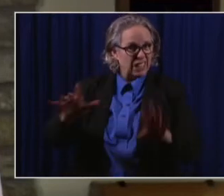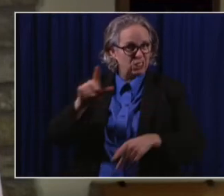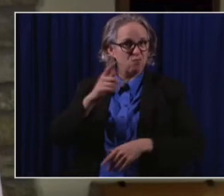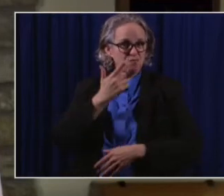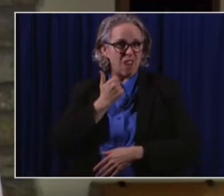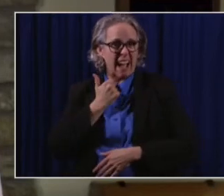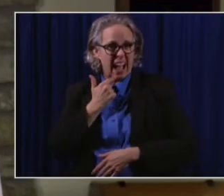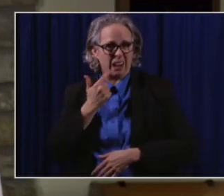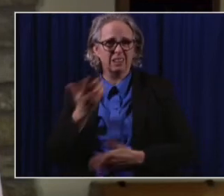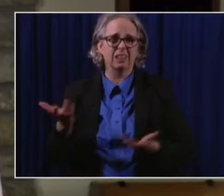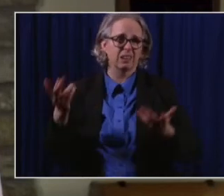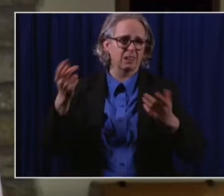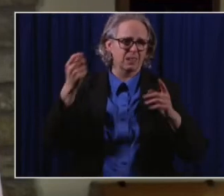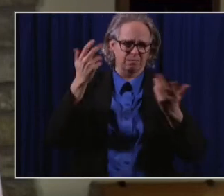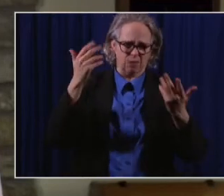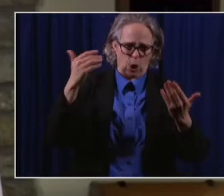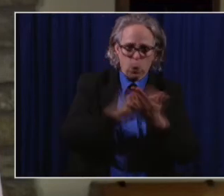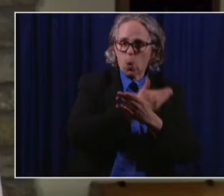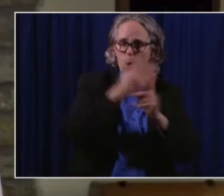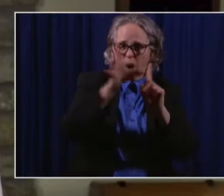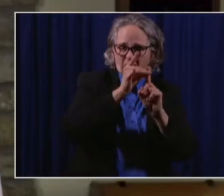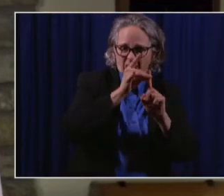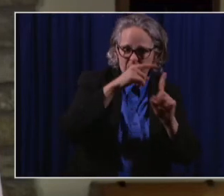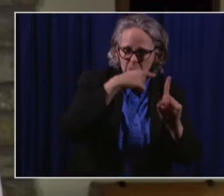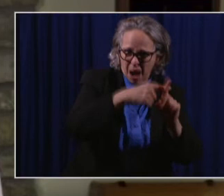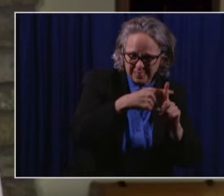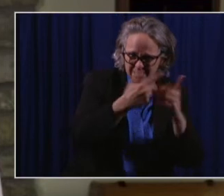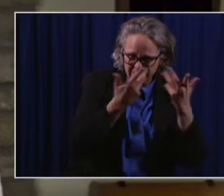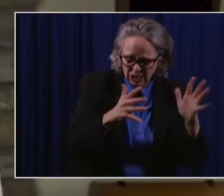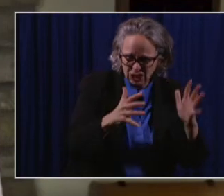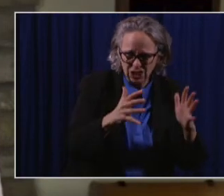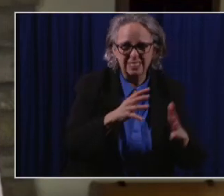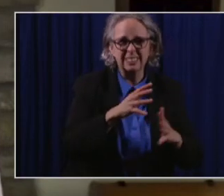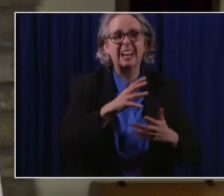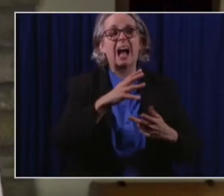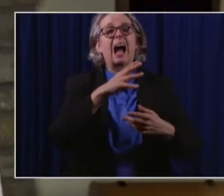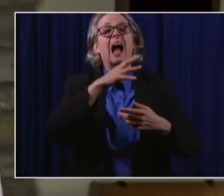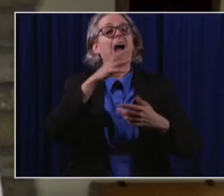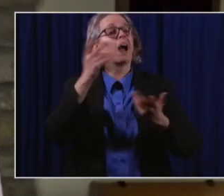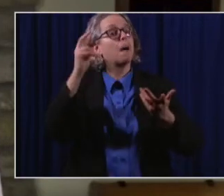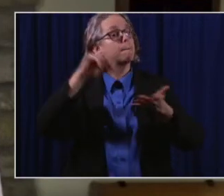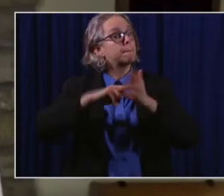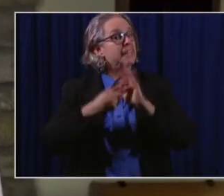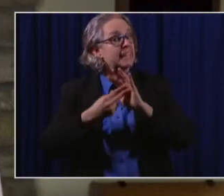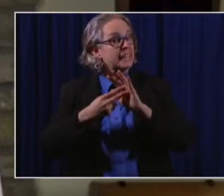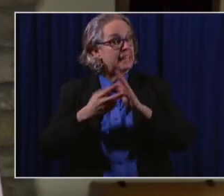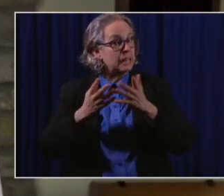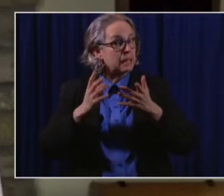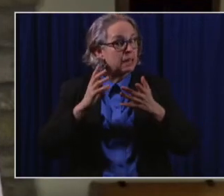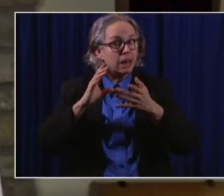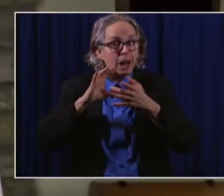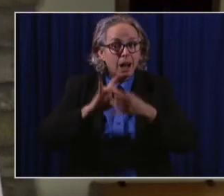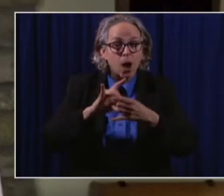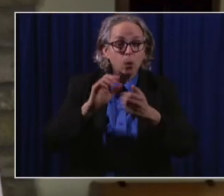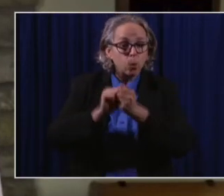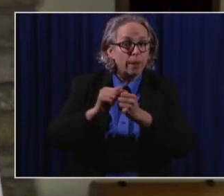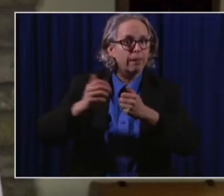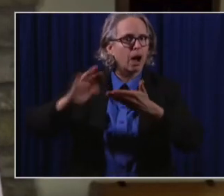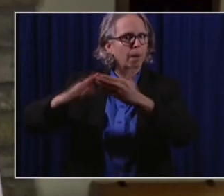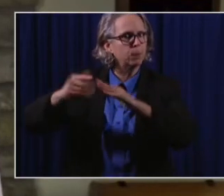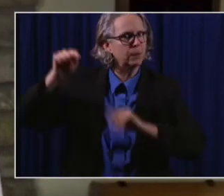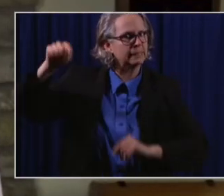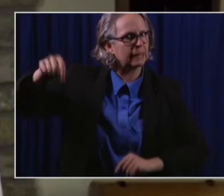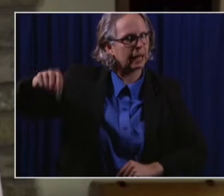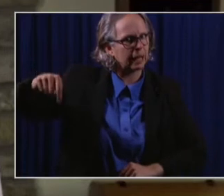and indicator 3, proportion of cases not in a congregate setting. Indicator 2, sustained increase in